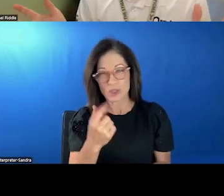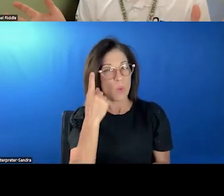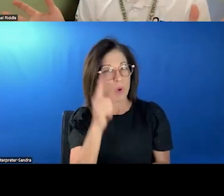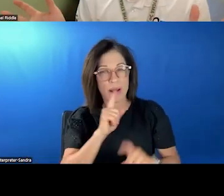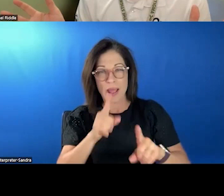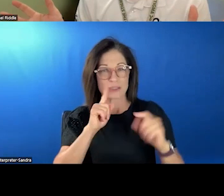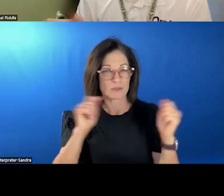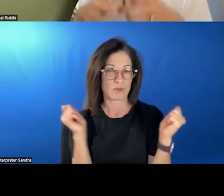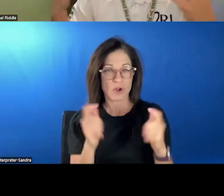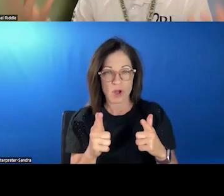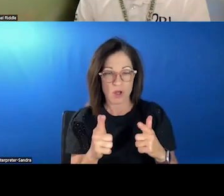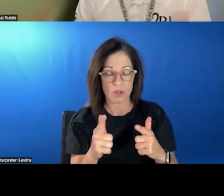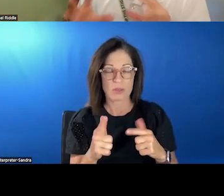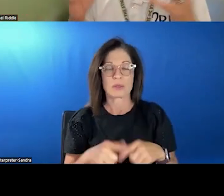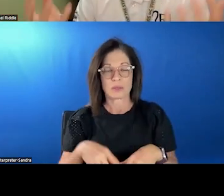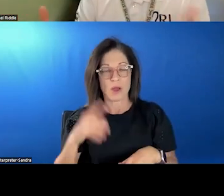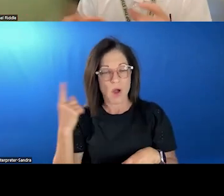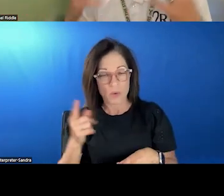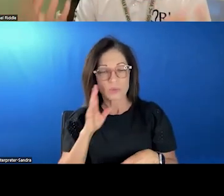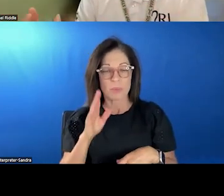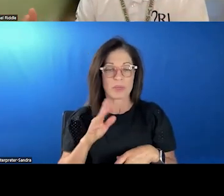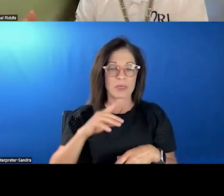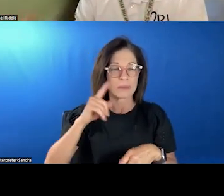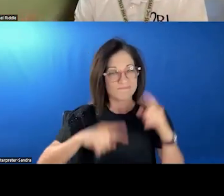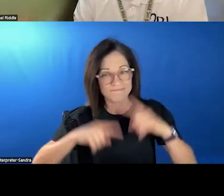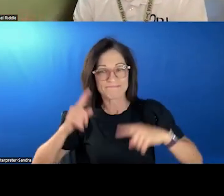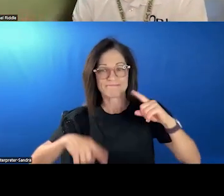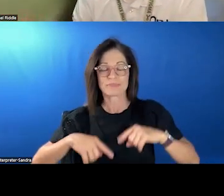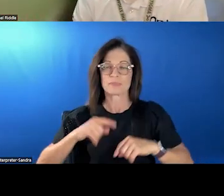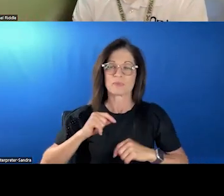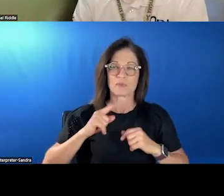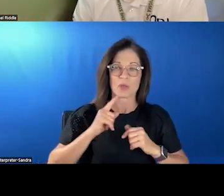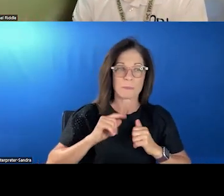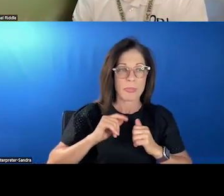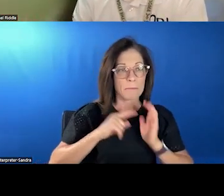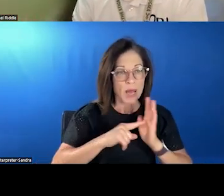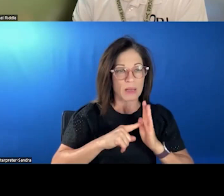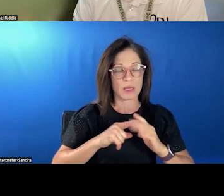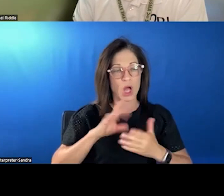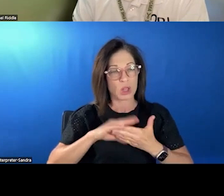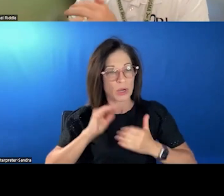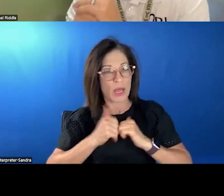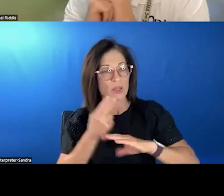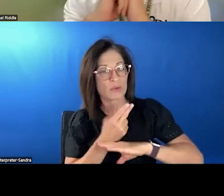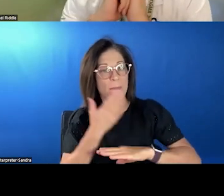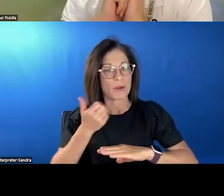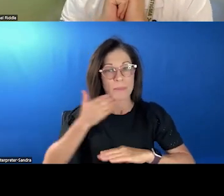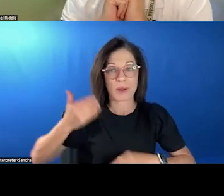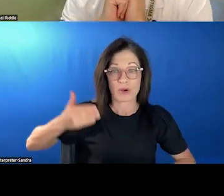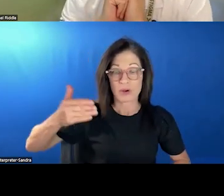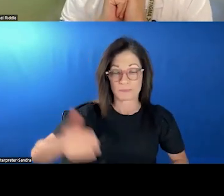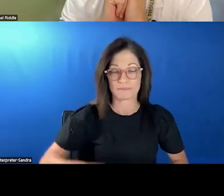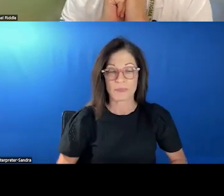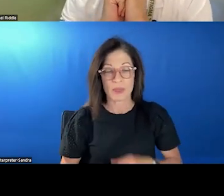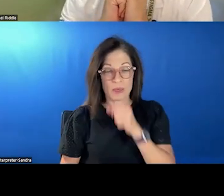all model. It's always going to be kind of this diverse model where we're learning how to use it better over time. And then the other thing